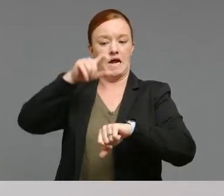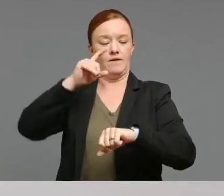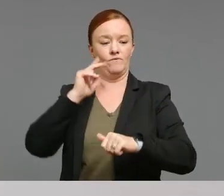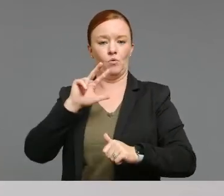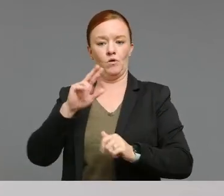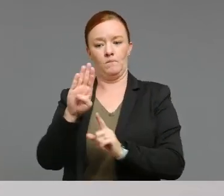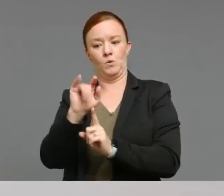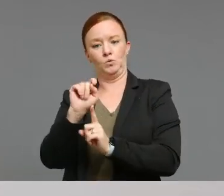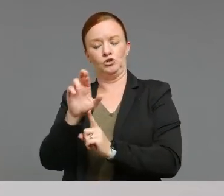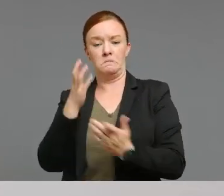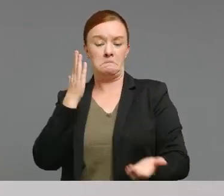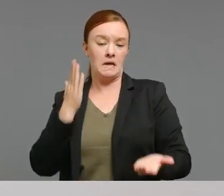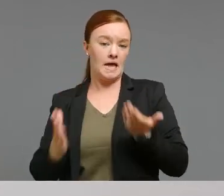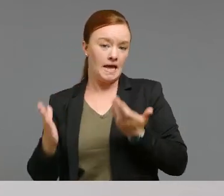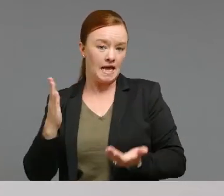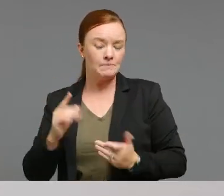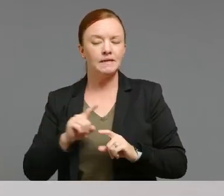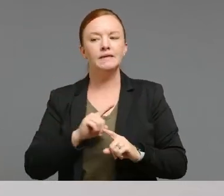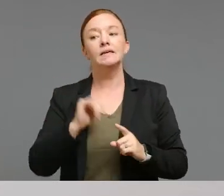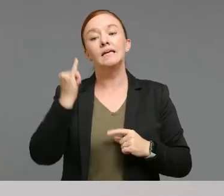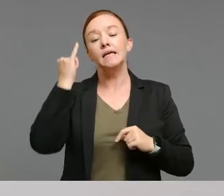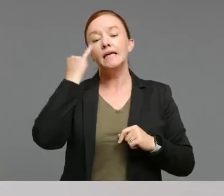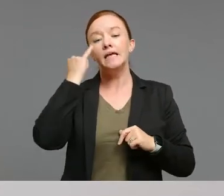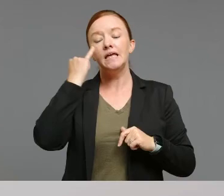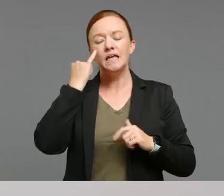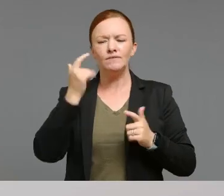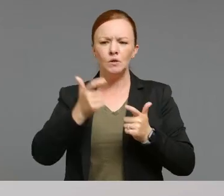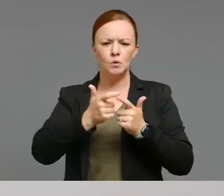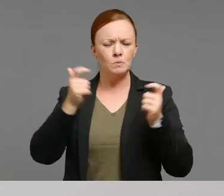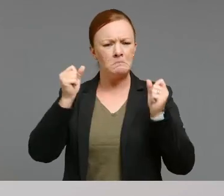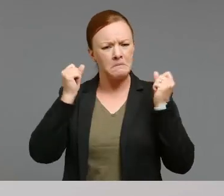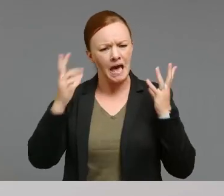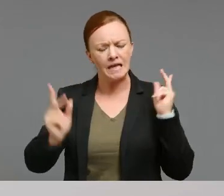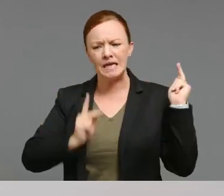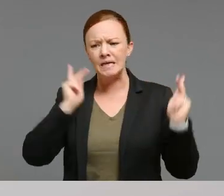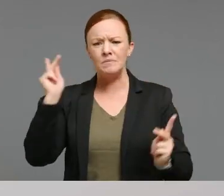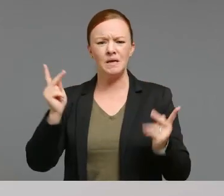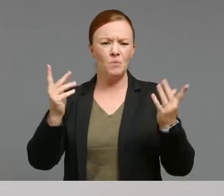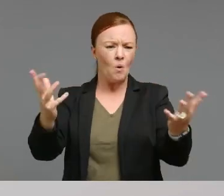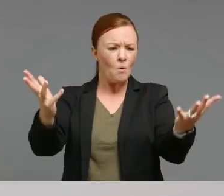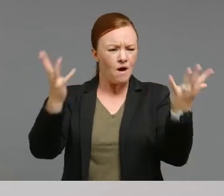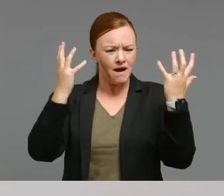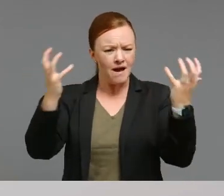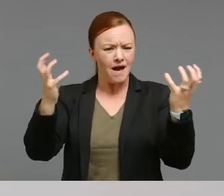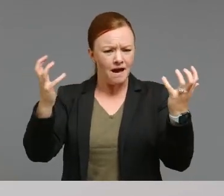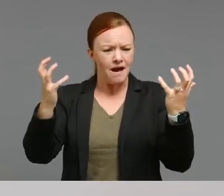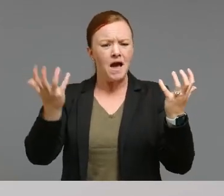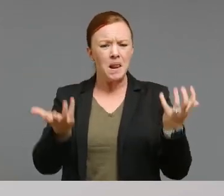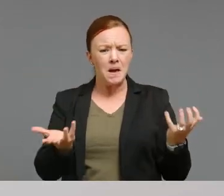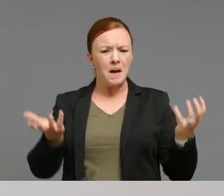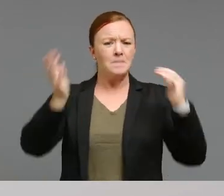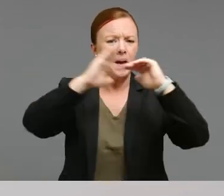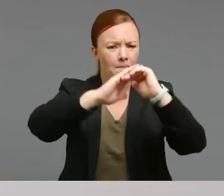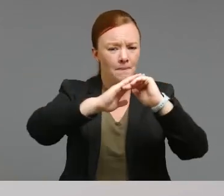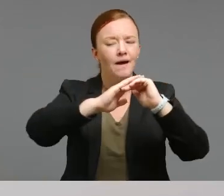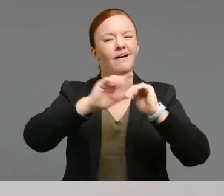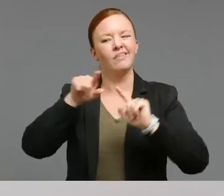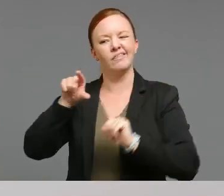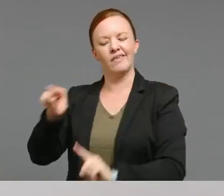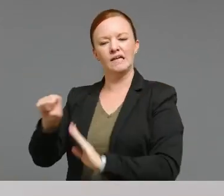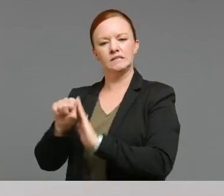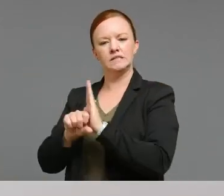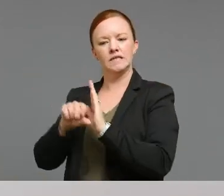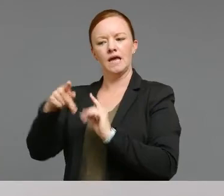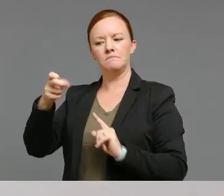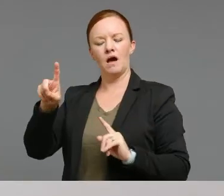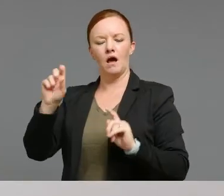if there was a huge demand with a huge increase, we can stand up mass vaccination sites in just a couple of days if necessary. So that's